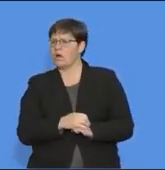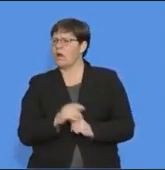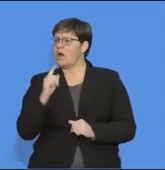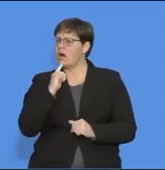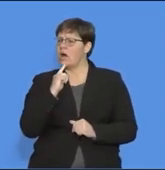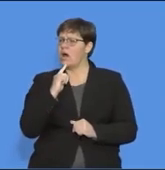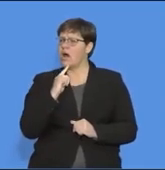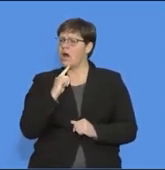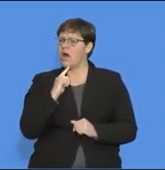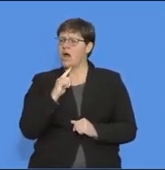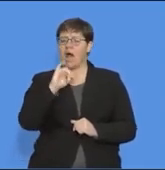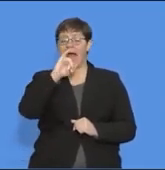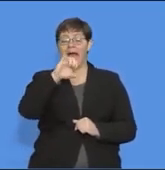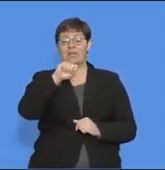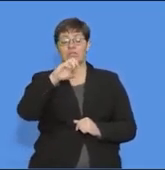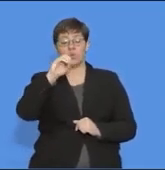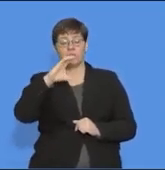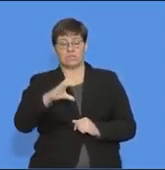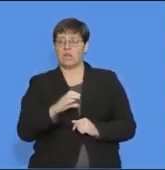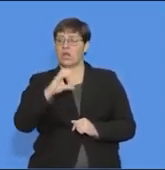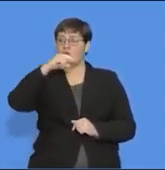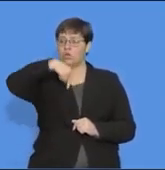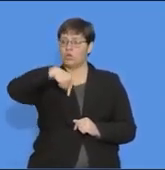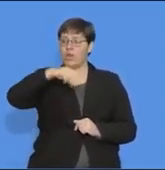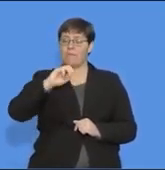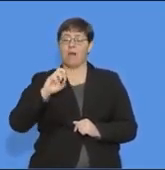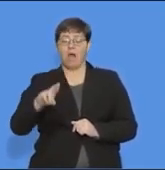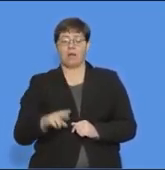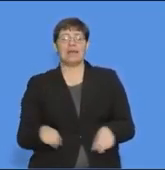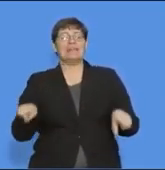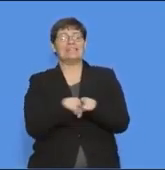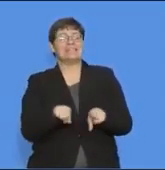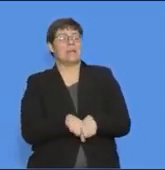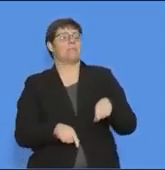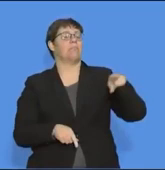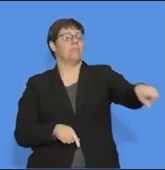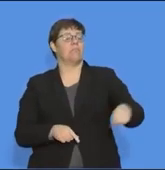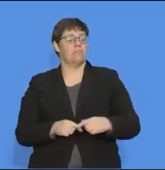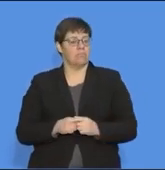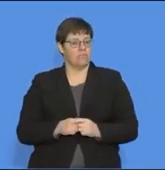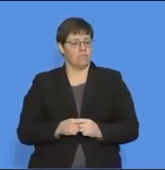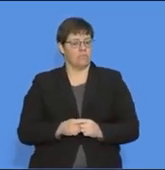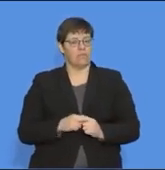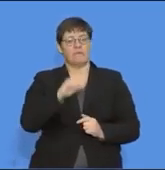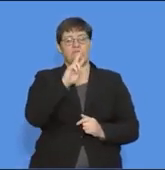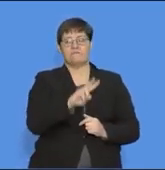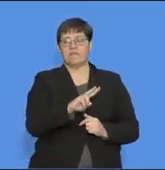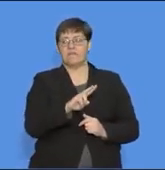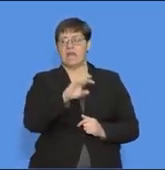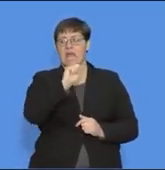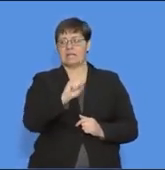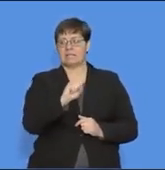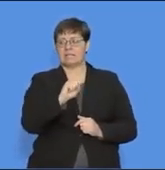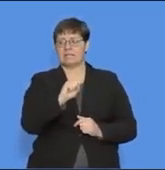these isosceles triangles, which is QMR, is the same as the isosceles triangle